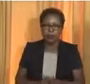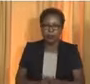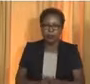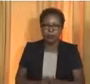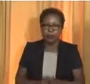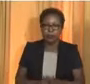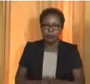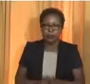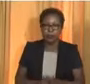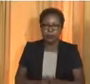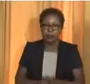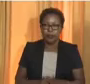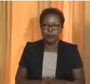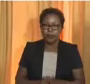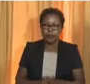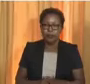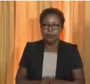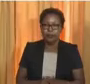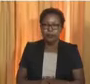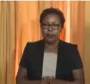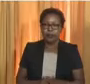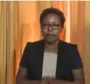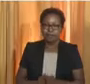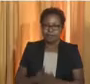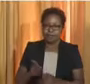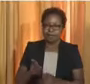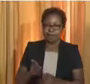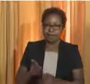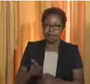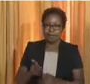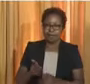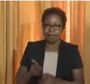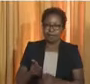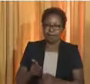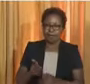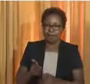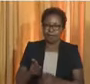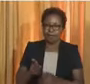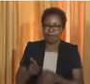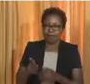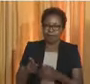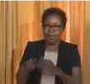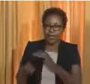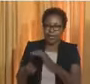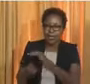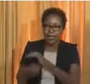We have highlighted the specific parties